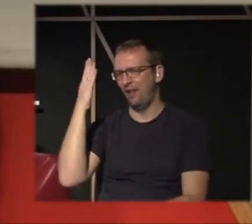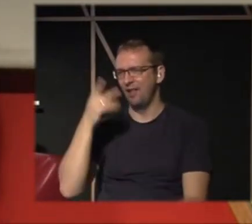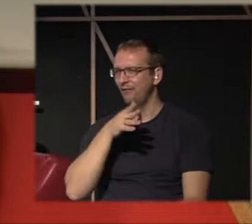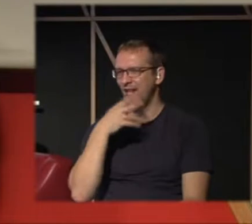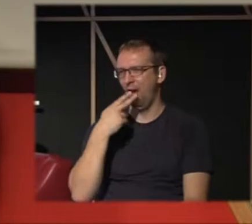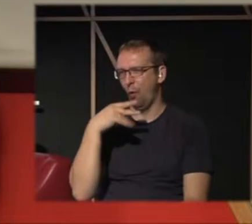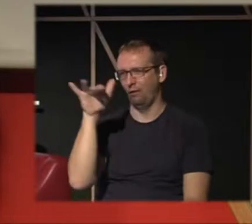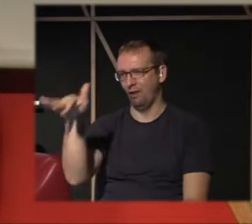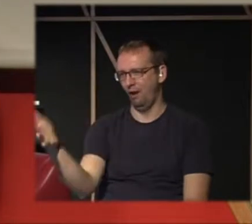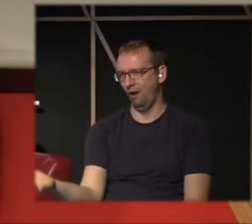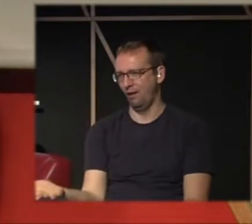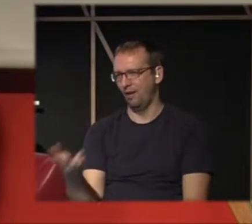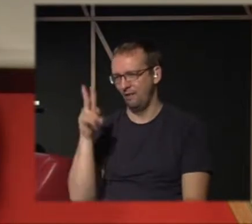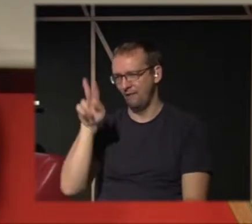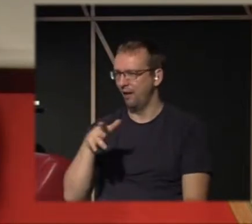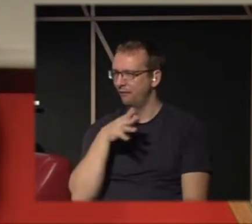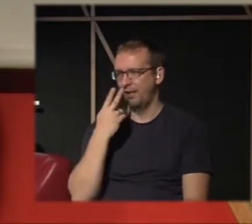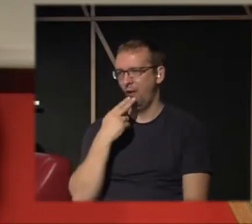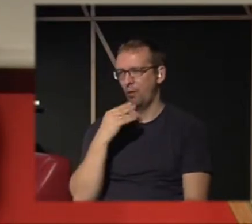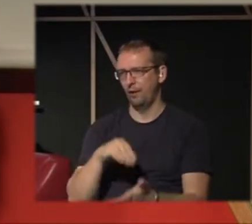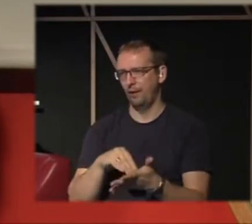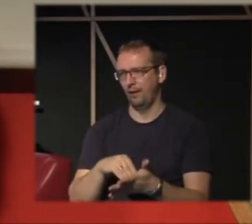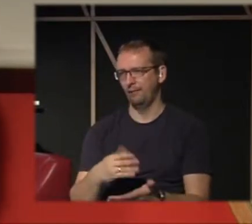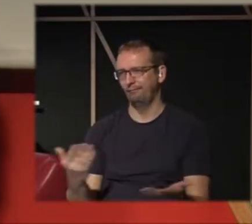further, we are looking at